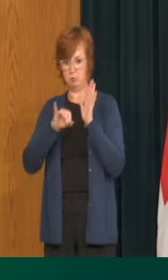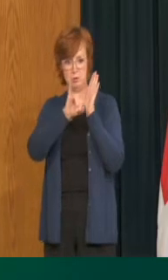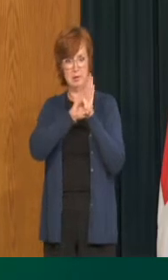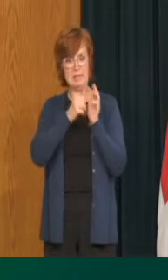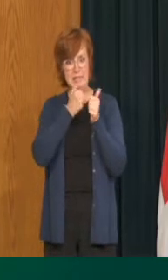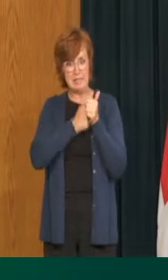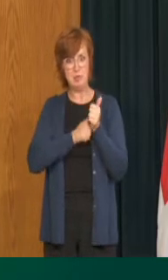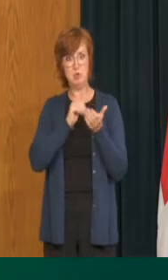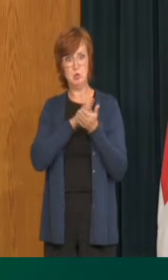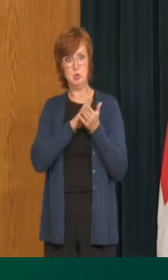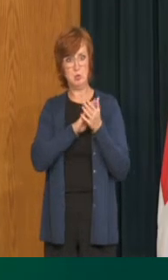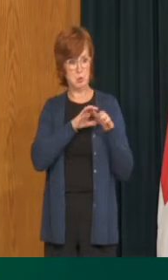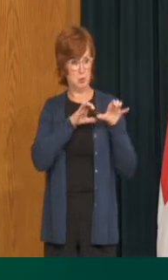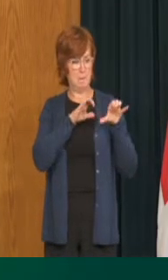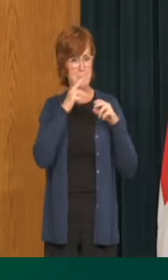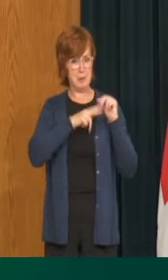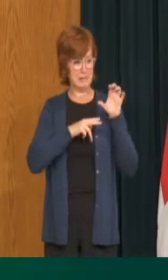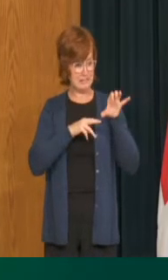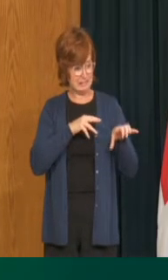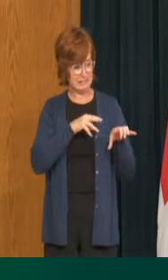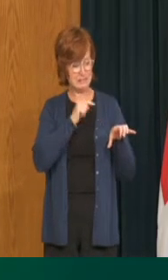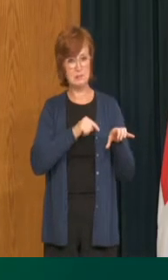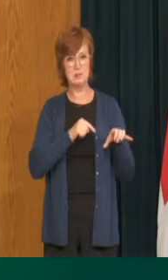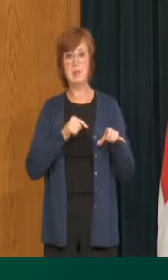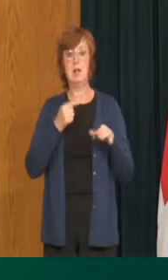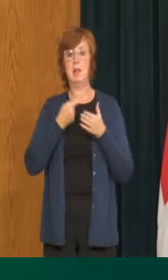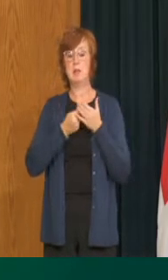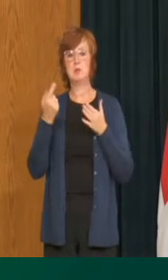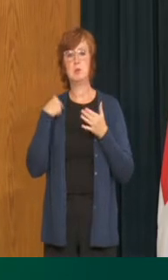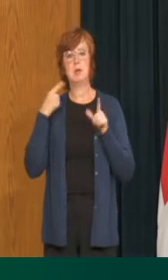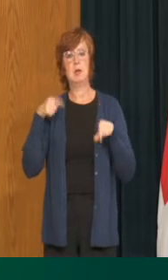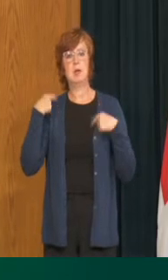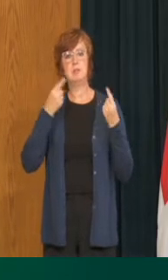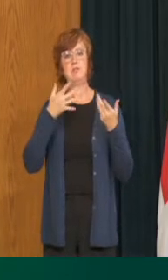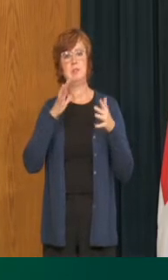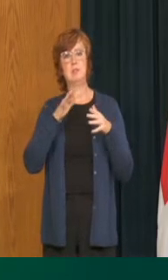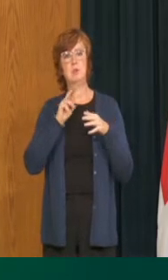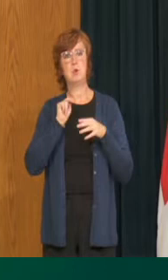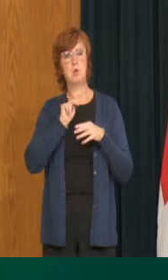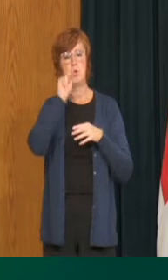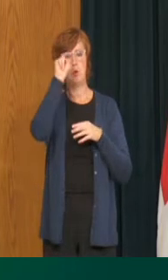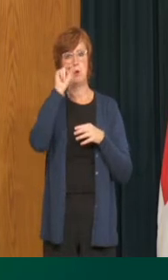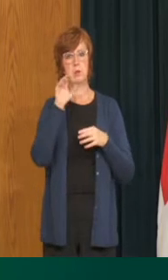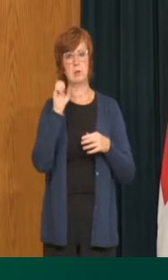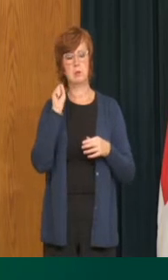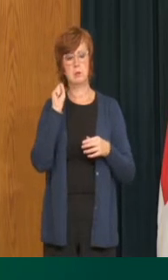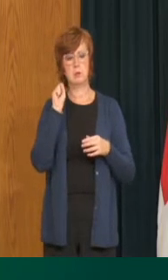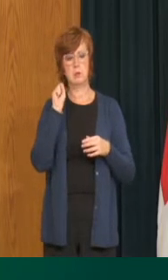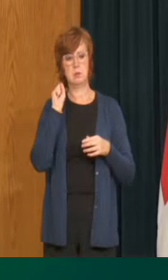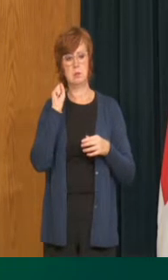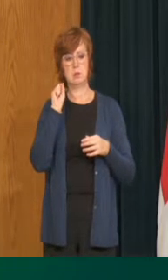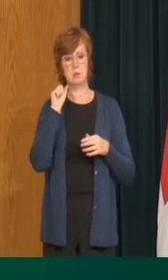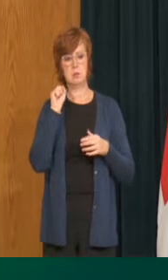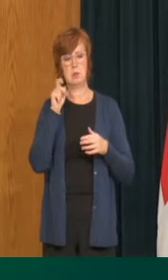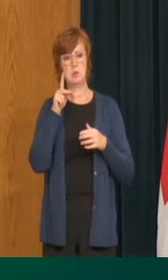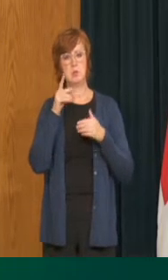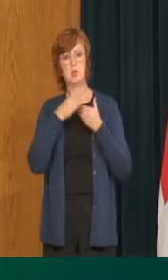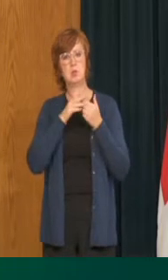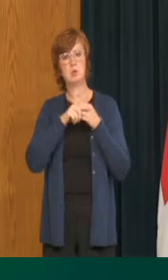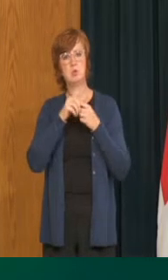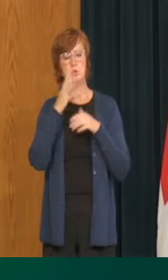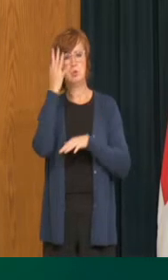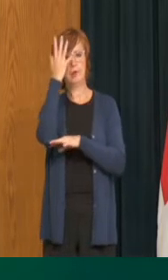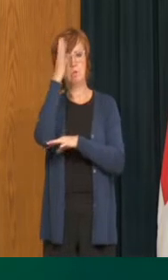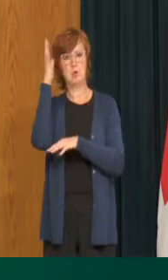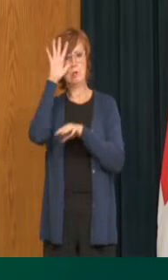was out this past week and talked to a number of teachers across the northern parts of the Forest Fringe in